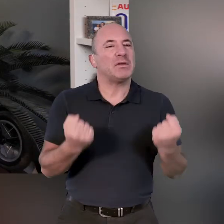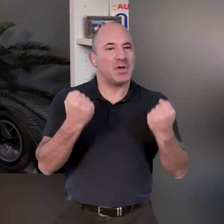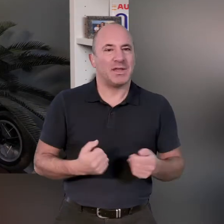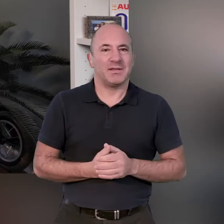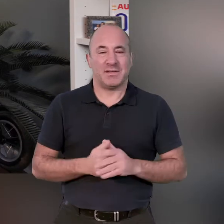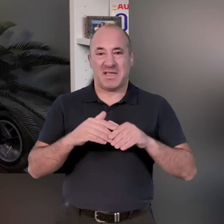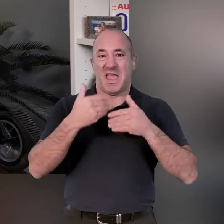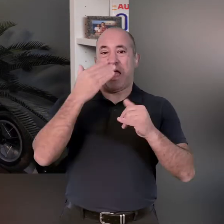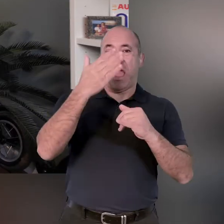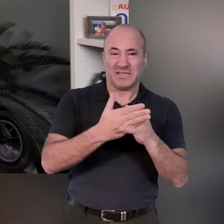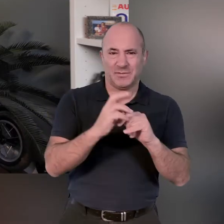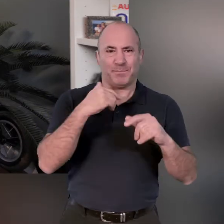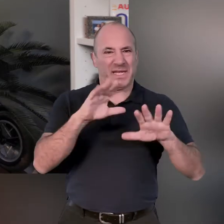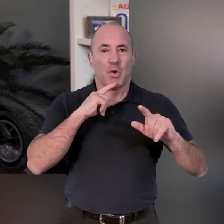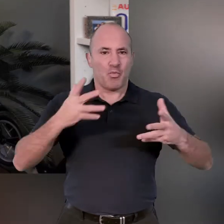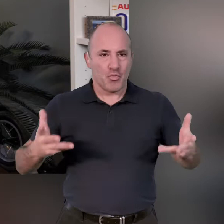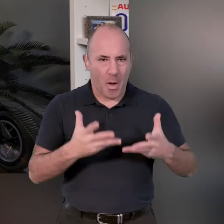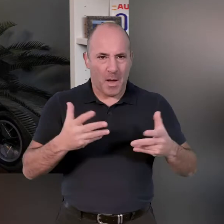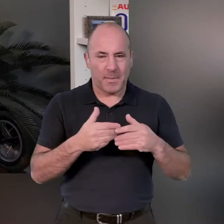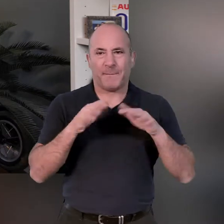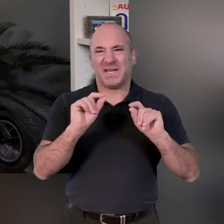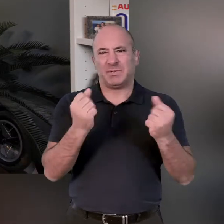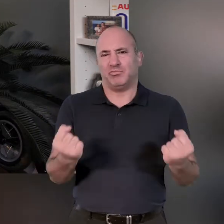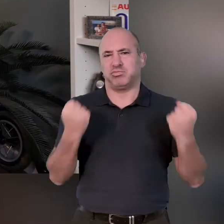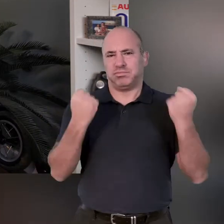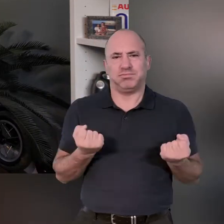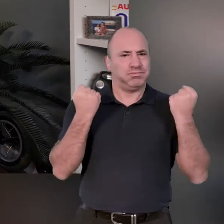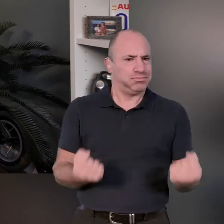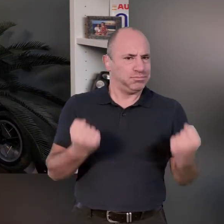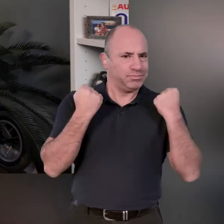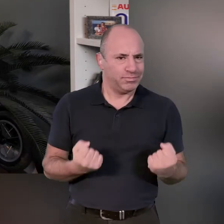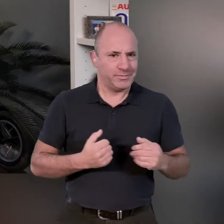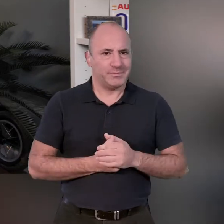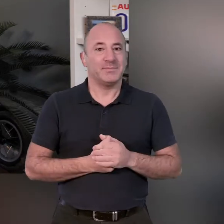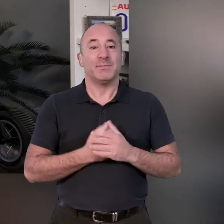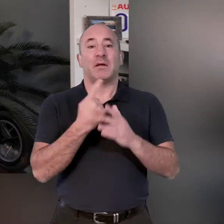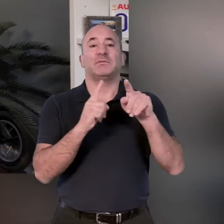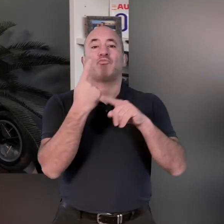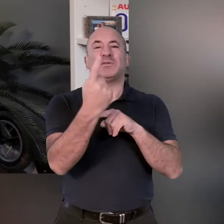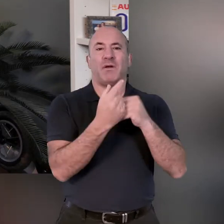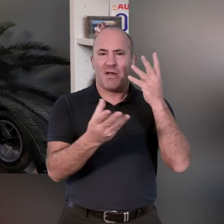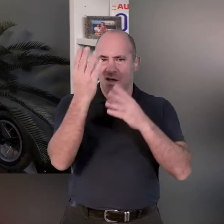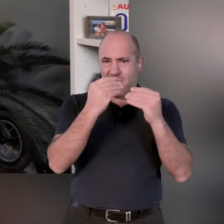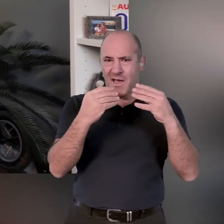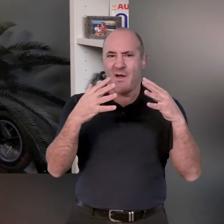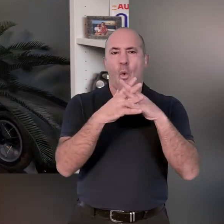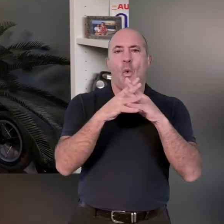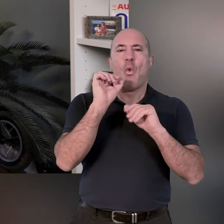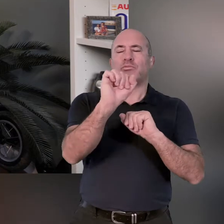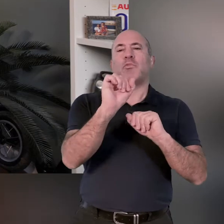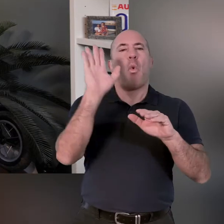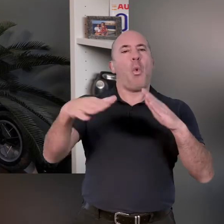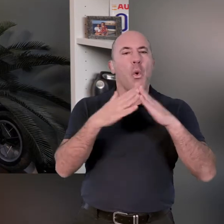training. Hopefully by the end of this session we would have done a warm-up, we would have done some resistance training, and also you would have learned how to be able to do your own resistance